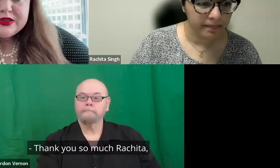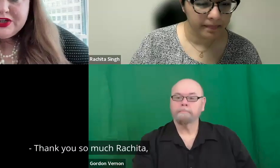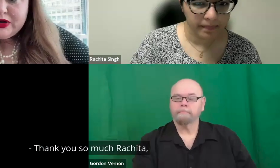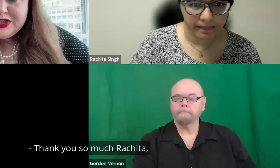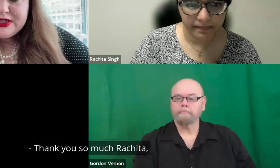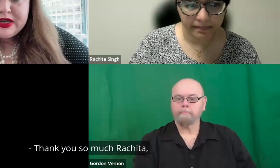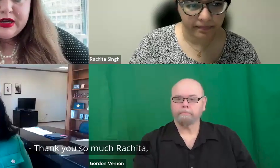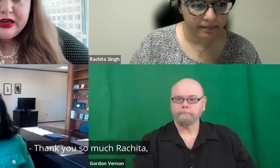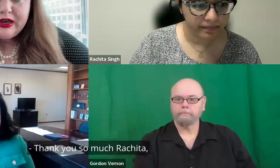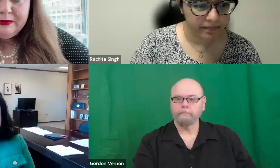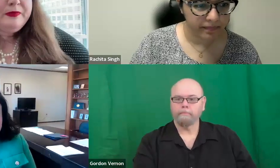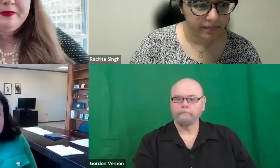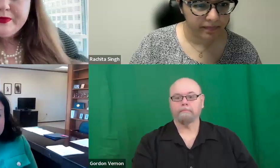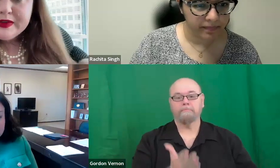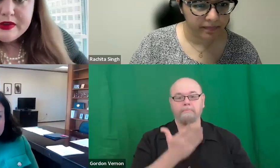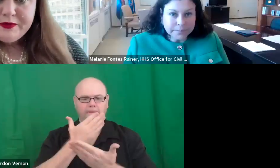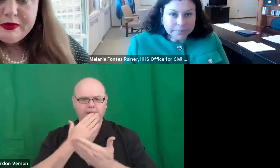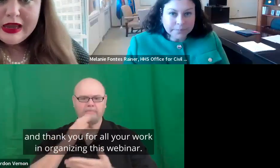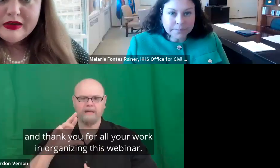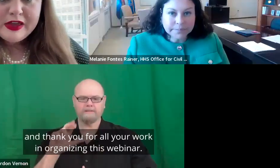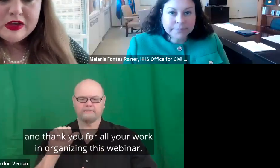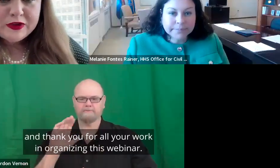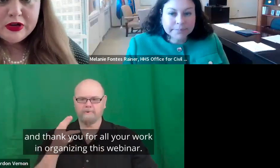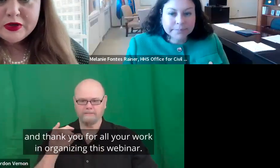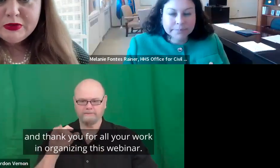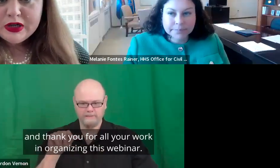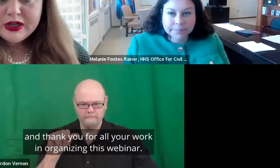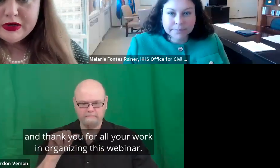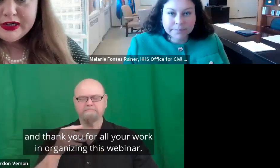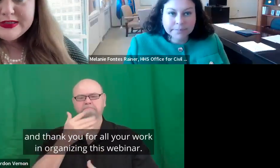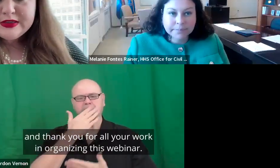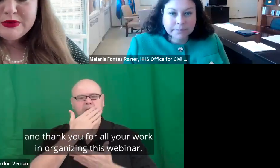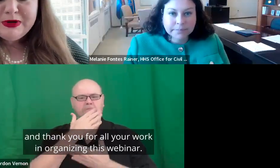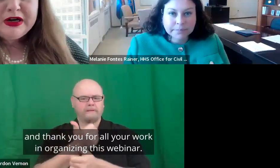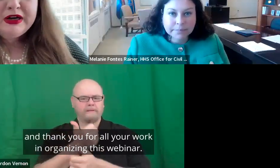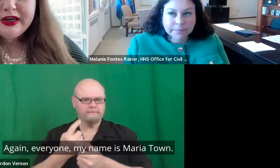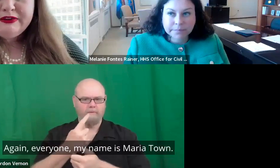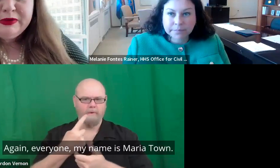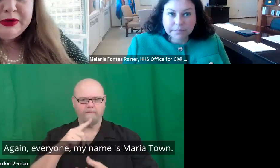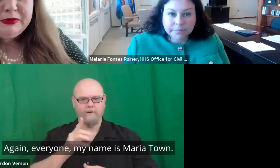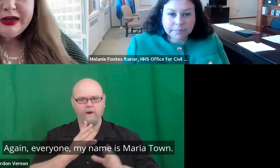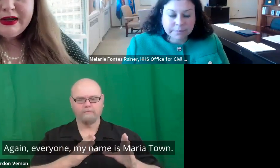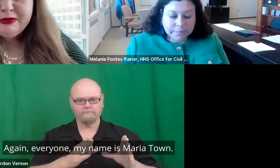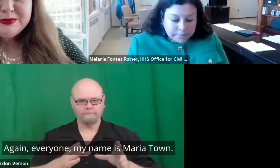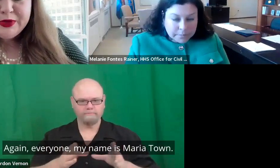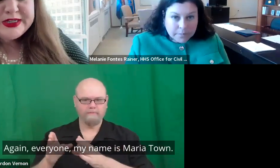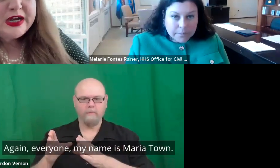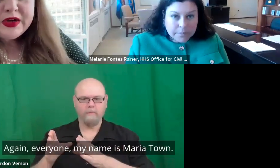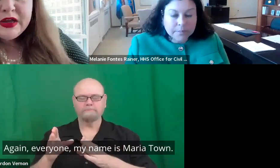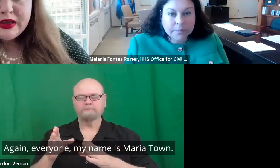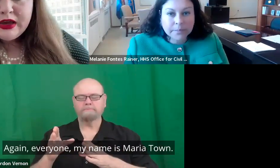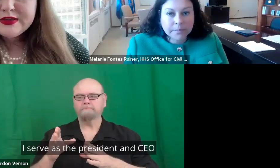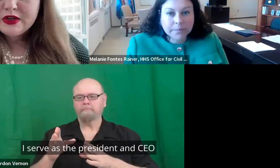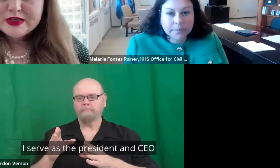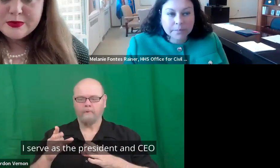Thank you so much, Rashita. And thank you for all your work in organizing this webinar. Again, everyone, my name is Maria